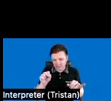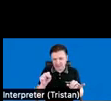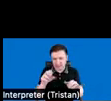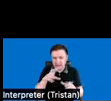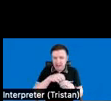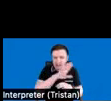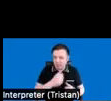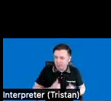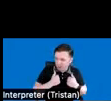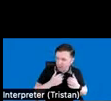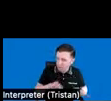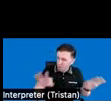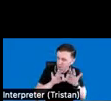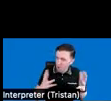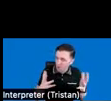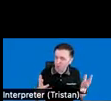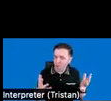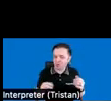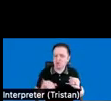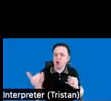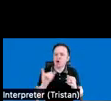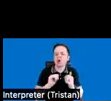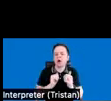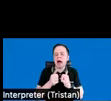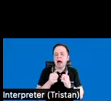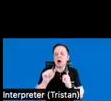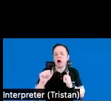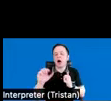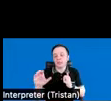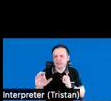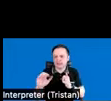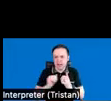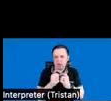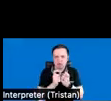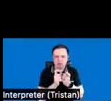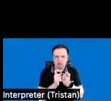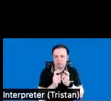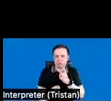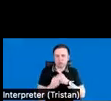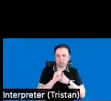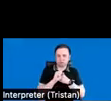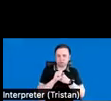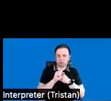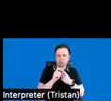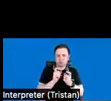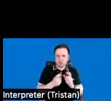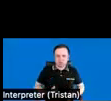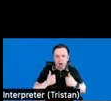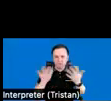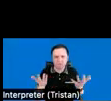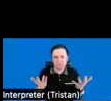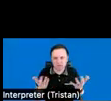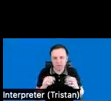often describe the impact of augmentative and alternative communication as a life-changing event, as illustrated in this